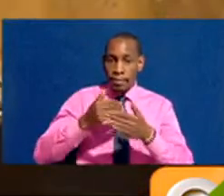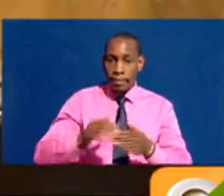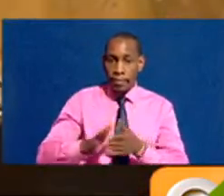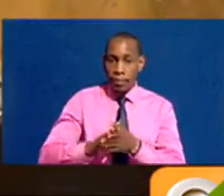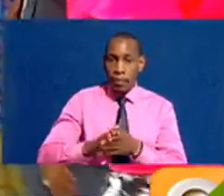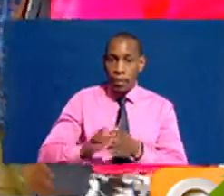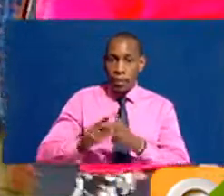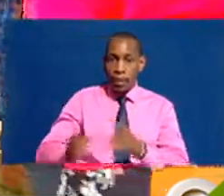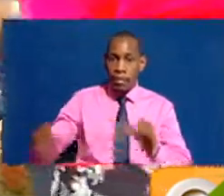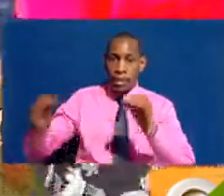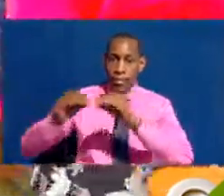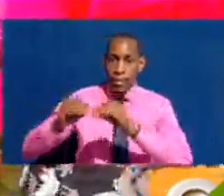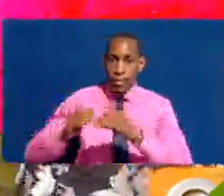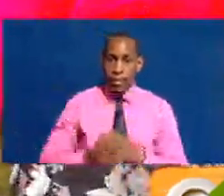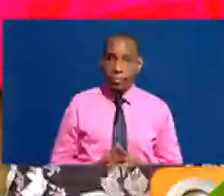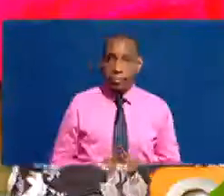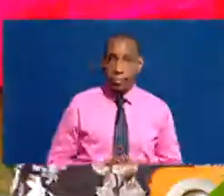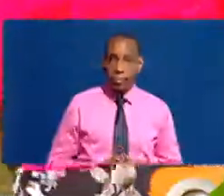their sittings.